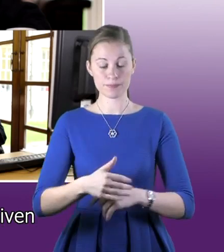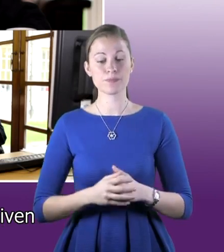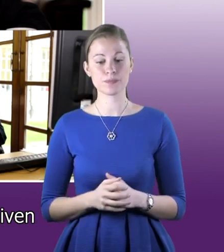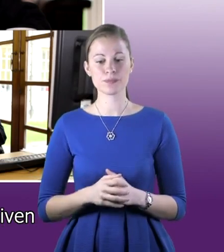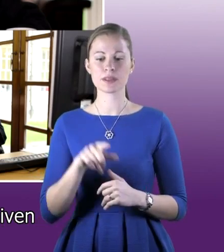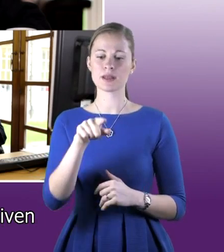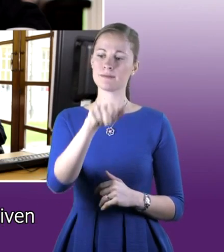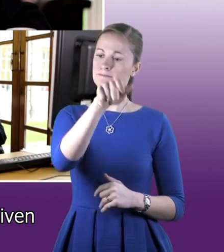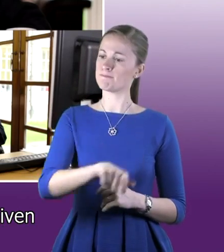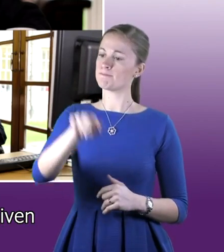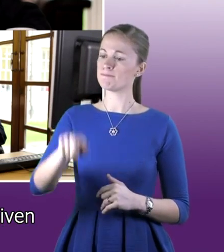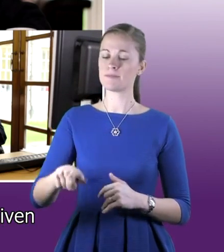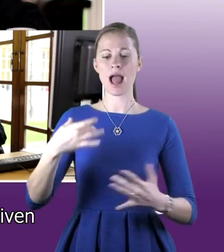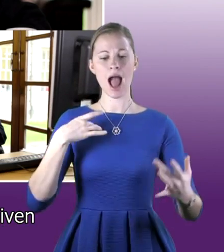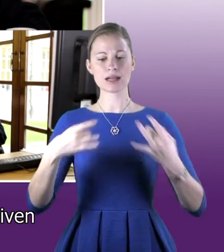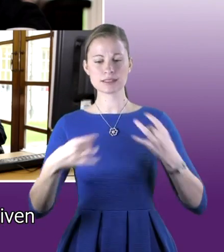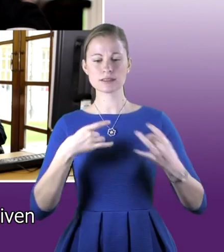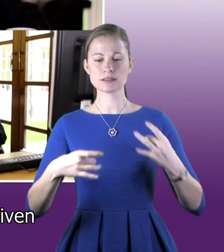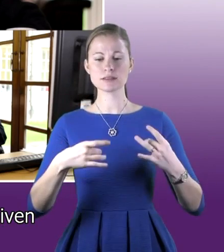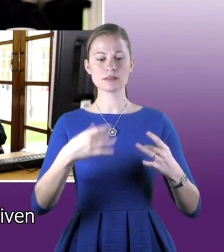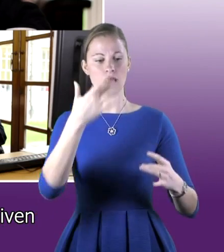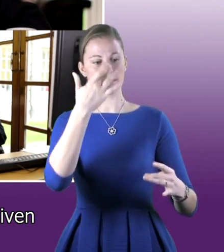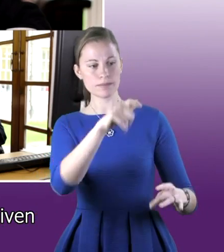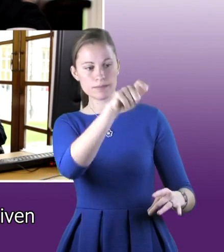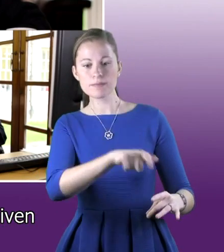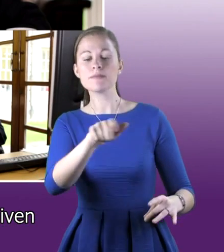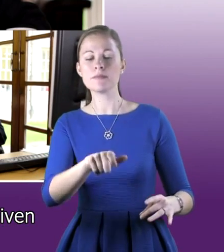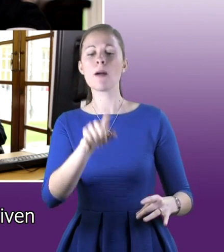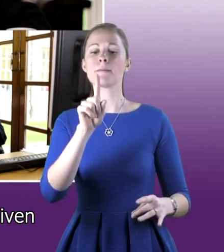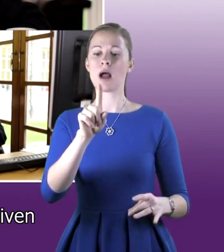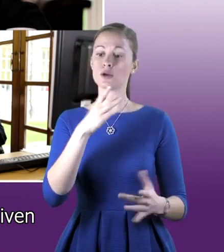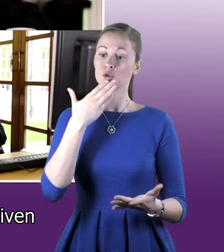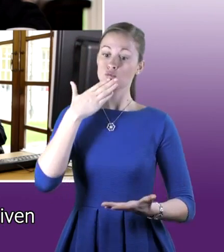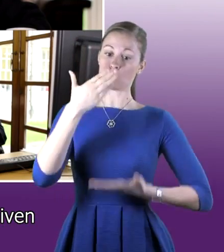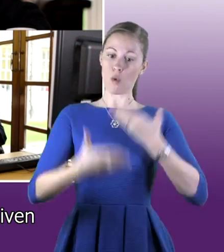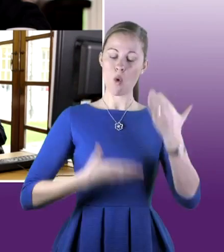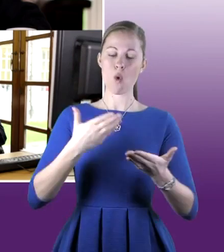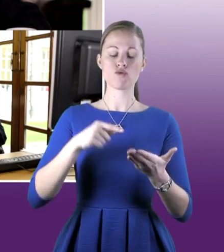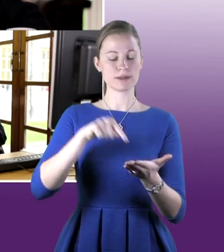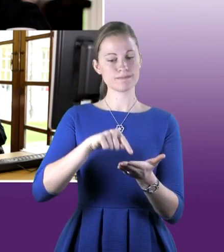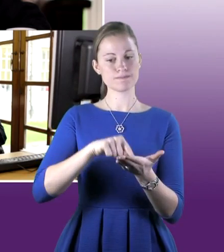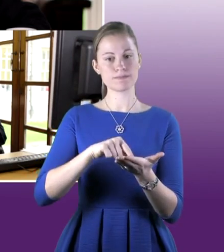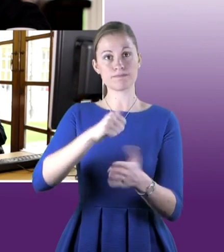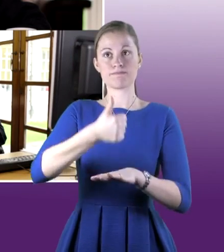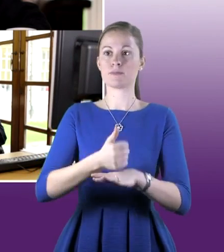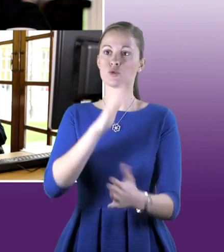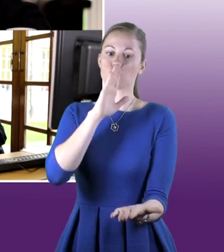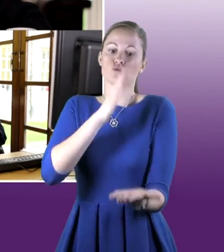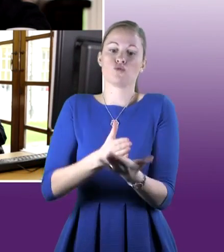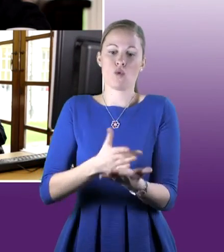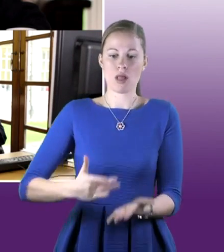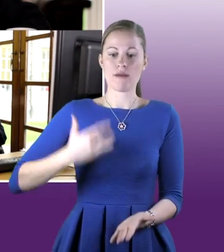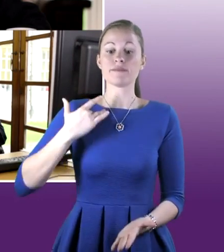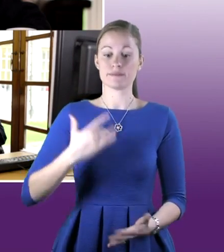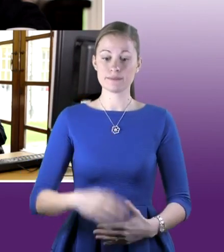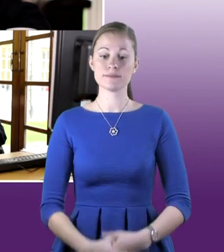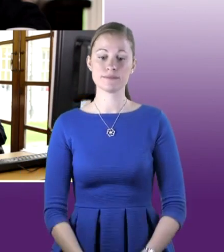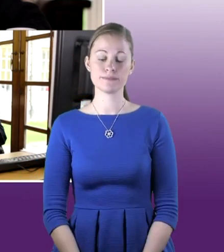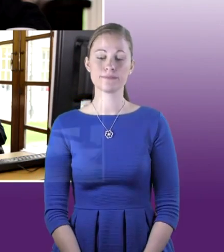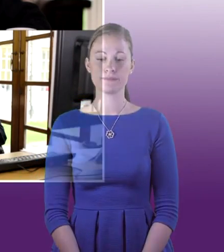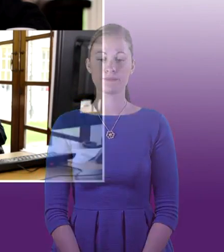Though actors and false identities have been used in the making of this film, the accounts given are based on the lives of real